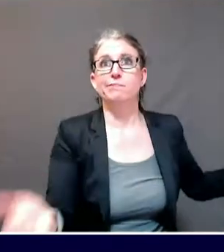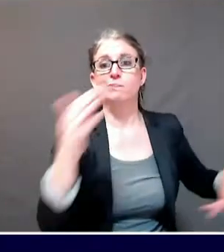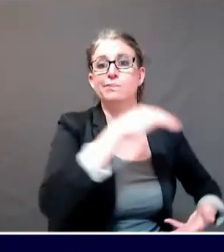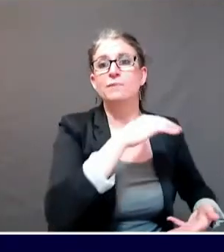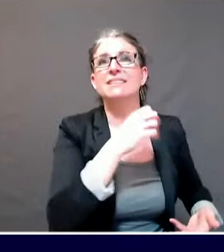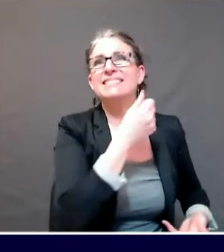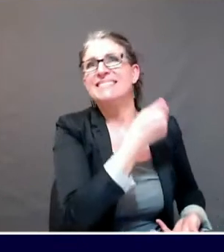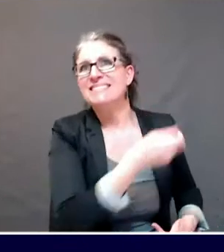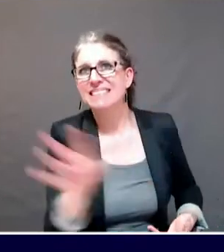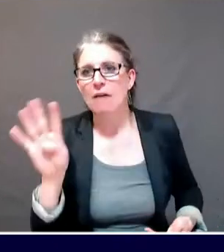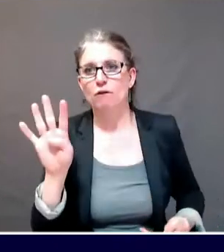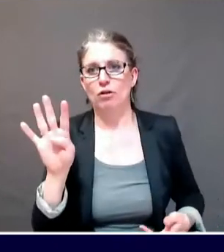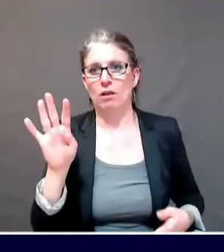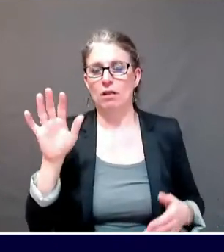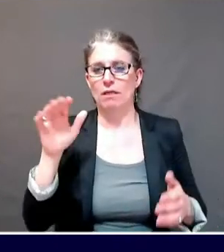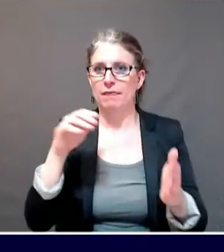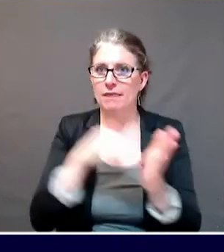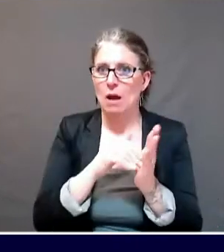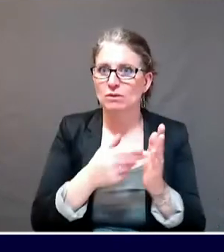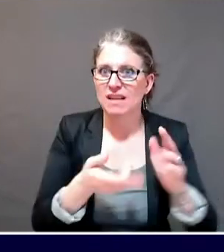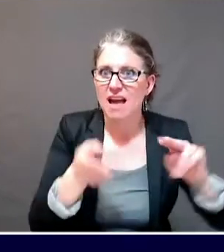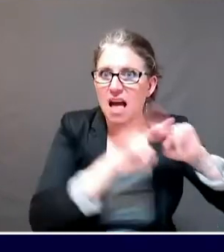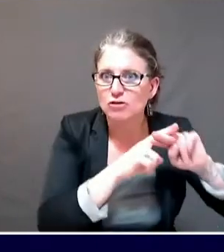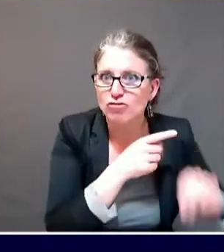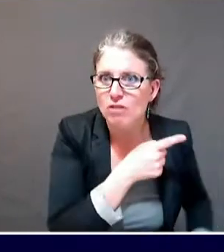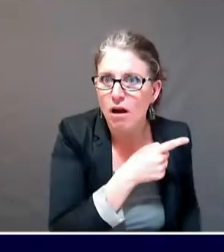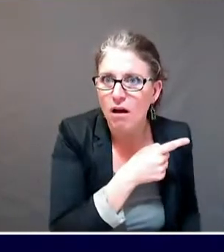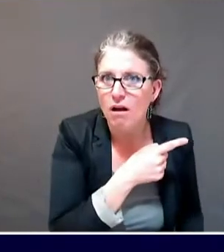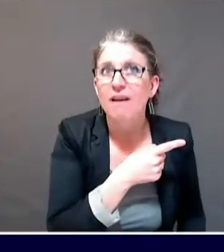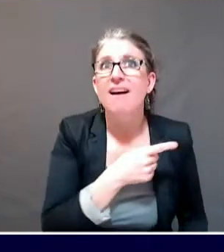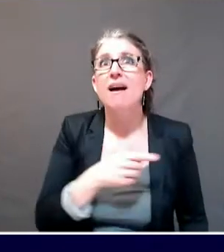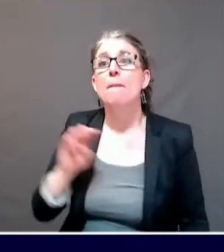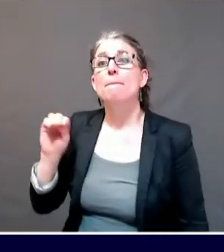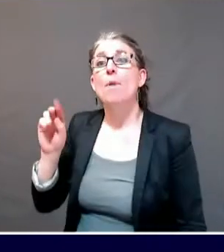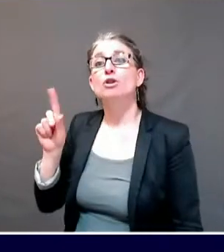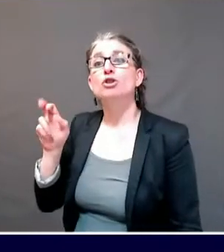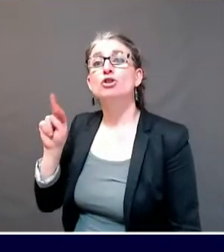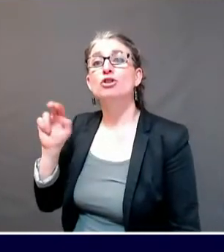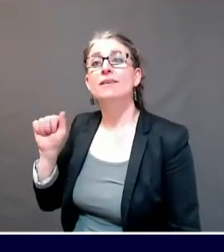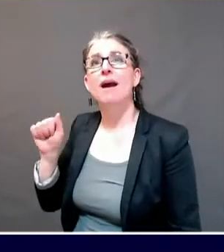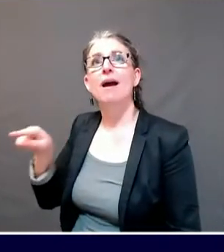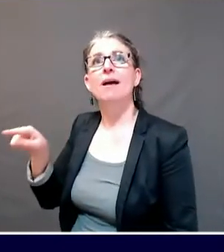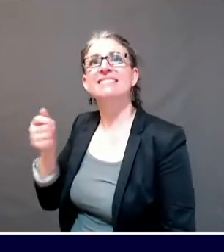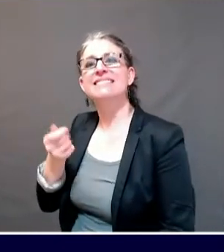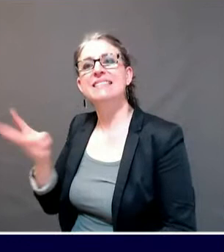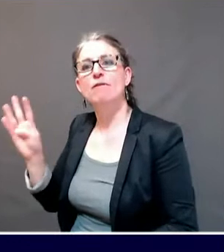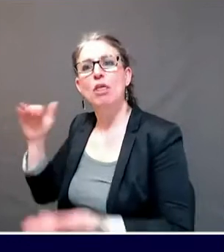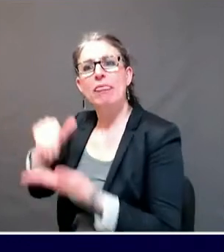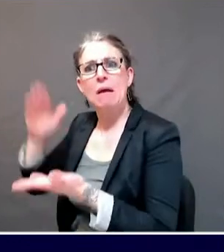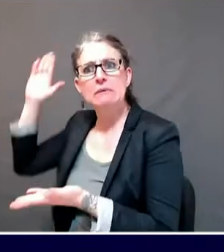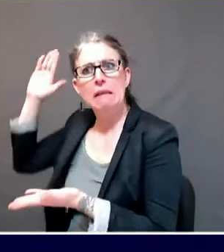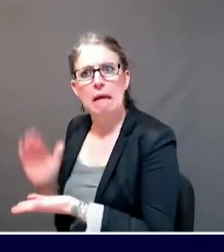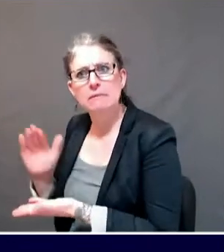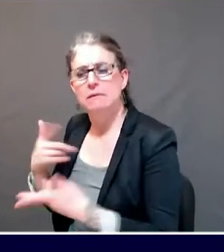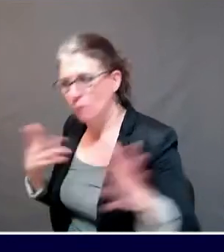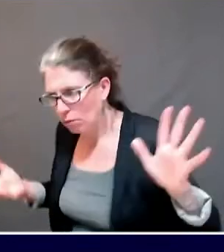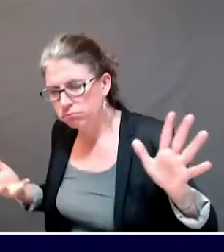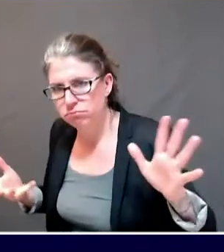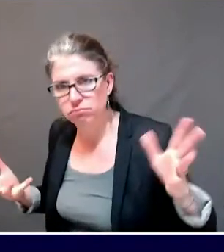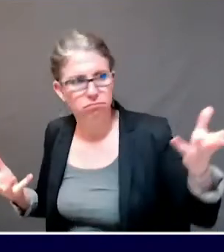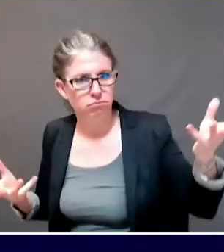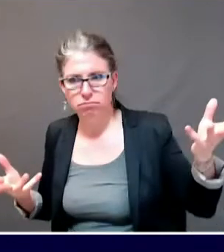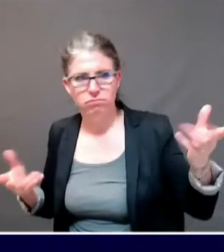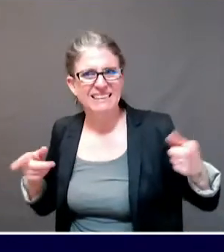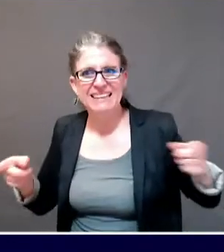doses. Even though, again, net, it was only a change of 350, the